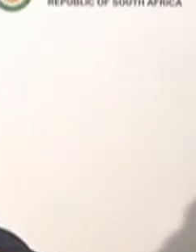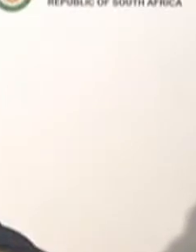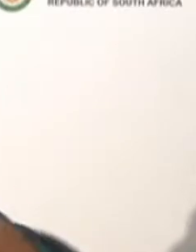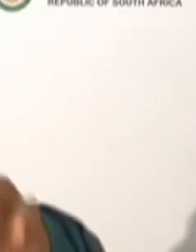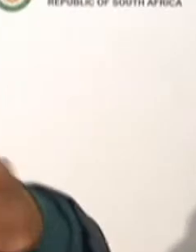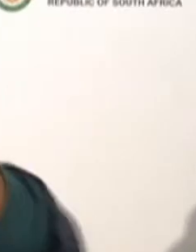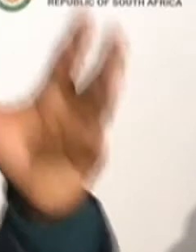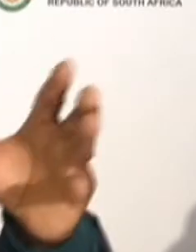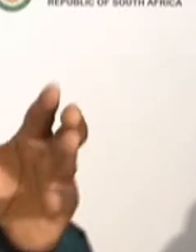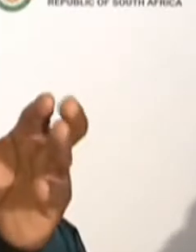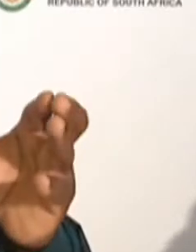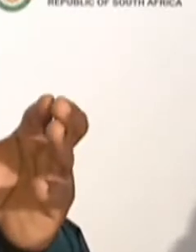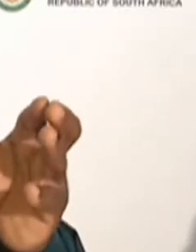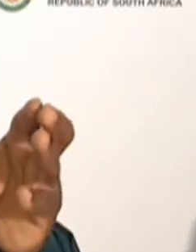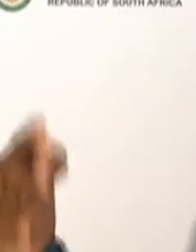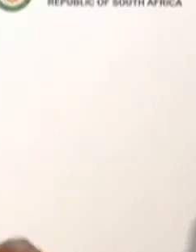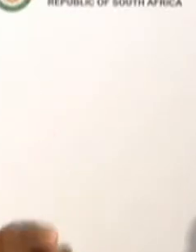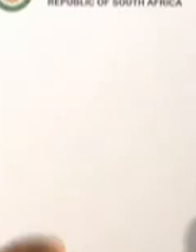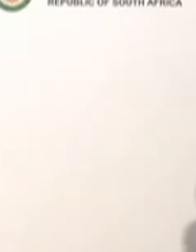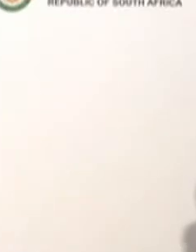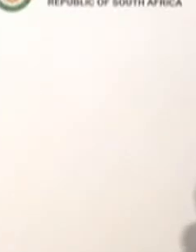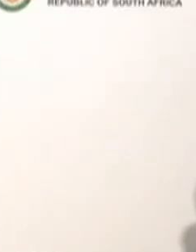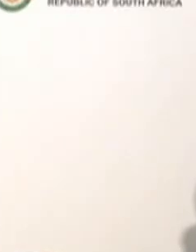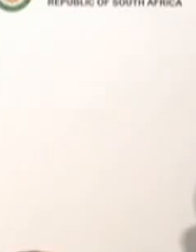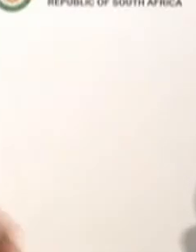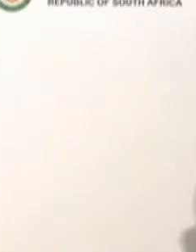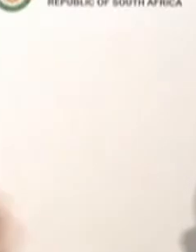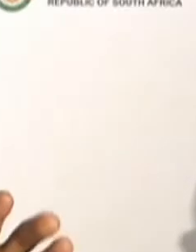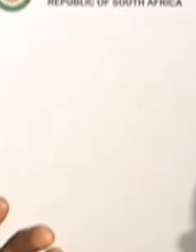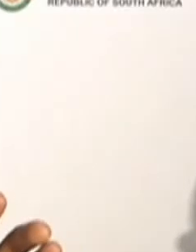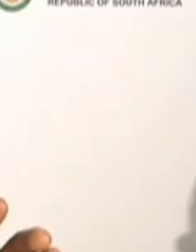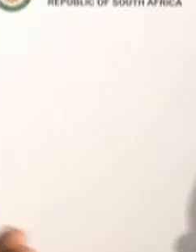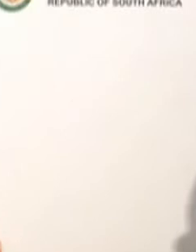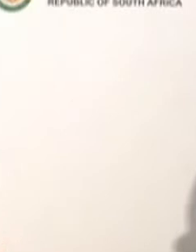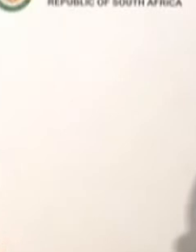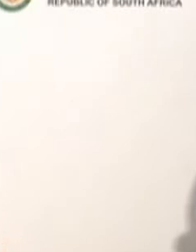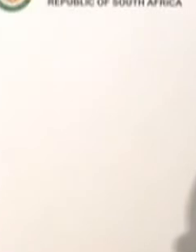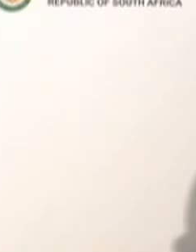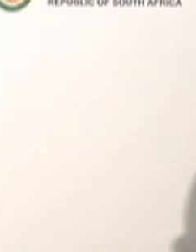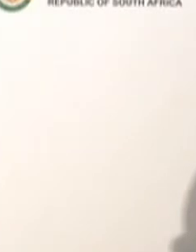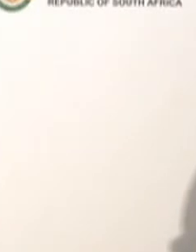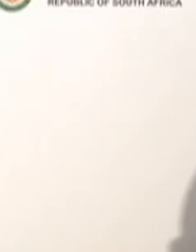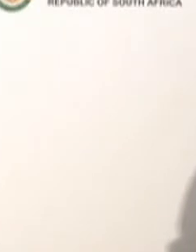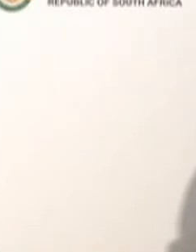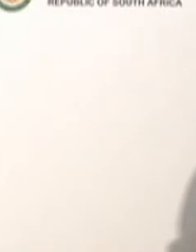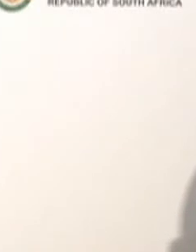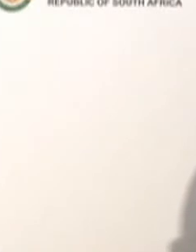can't get this public services if you are not vaccinated. We're not getting there. So